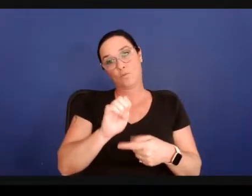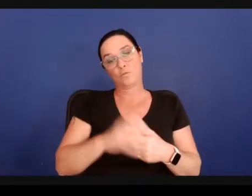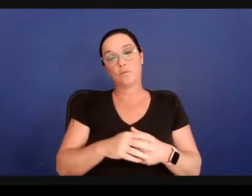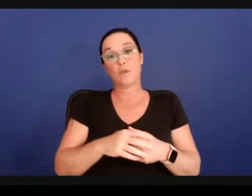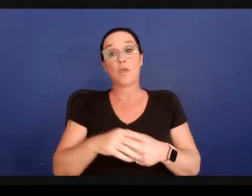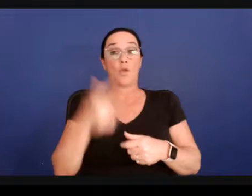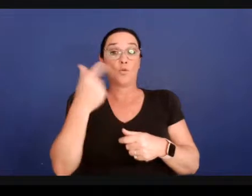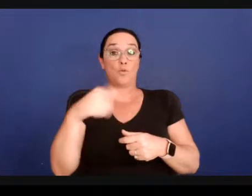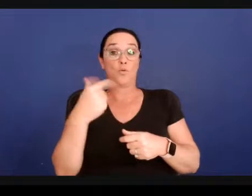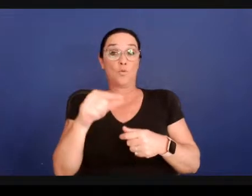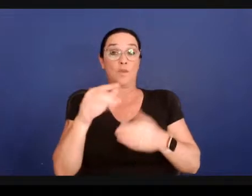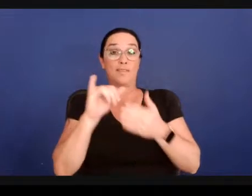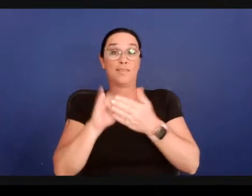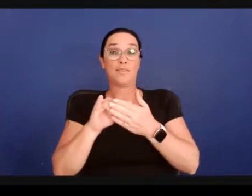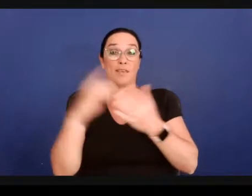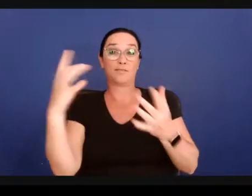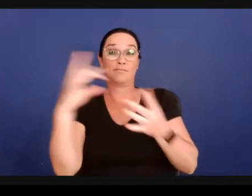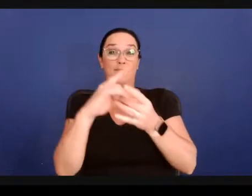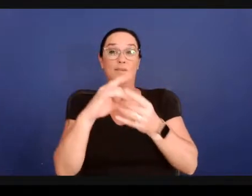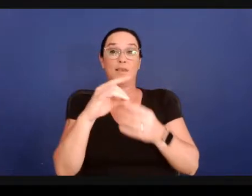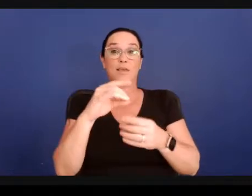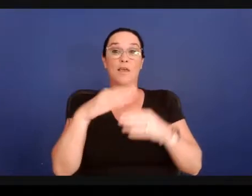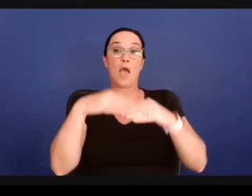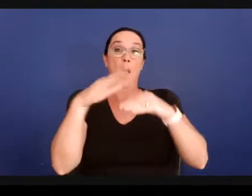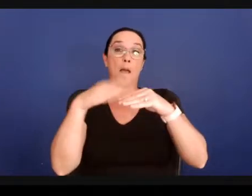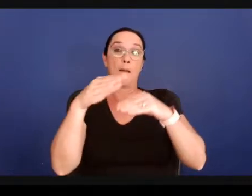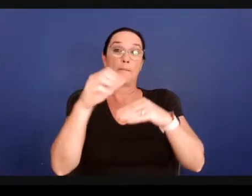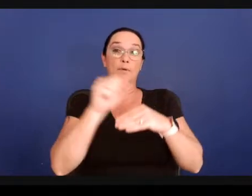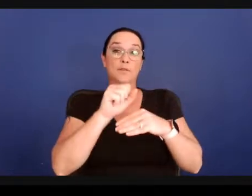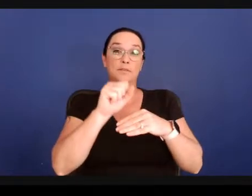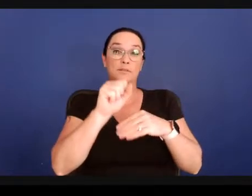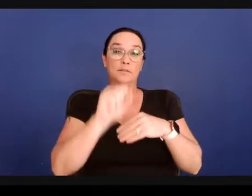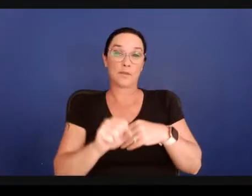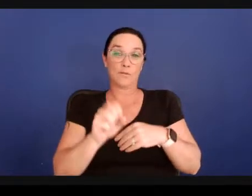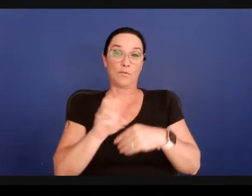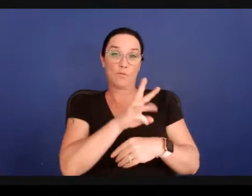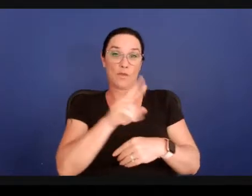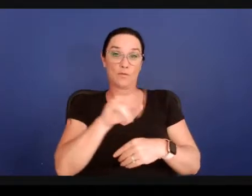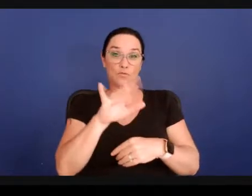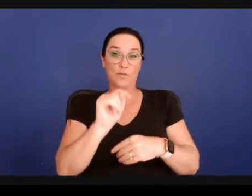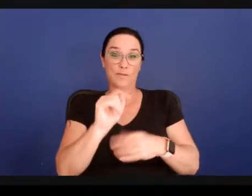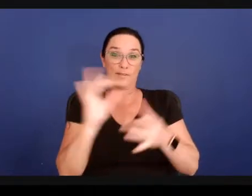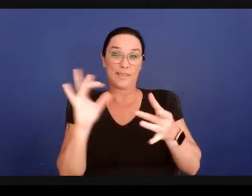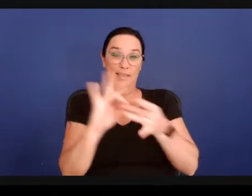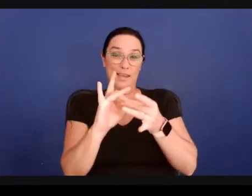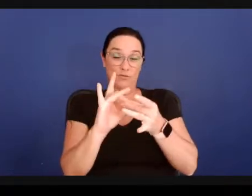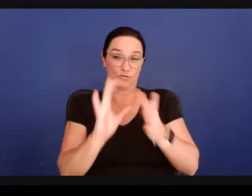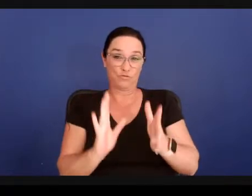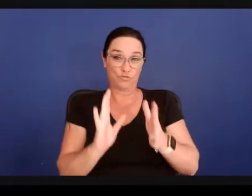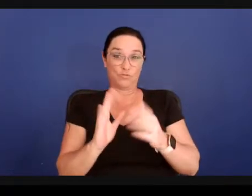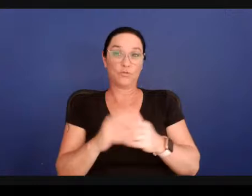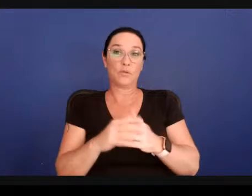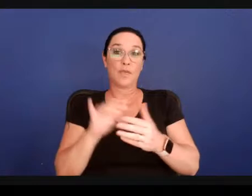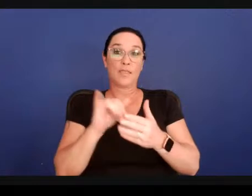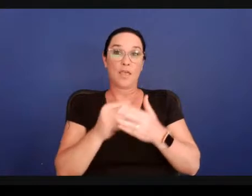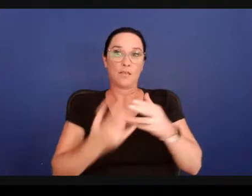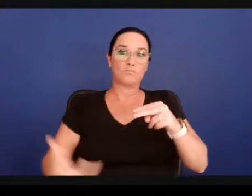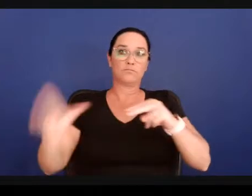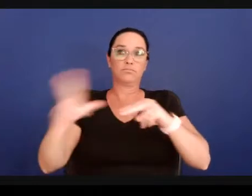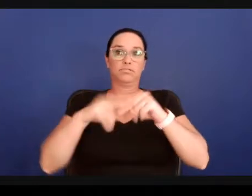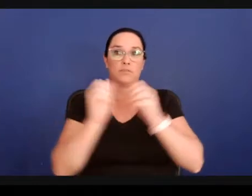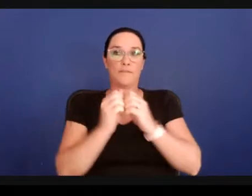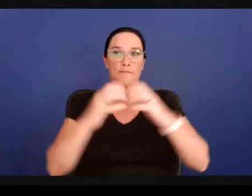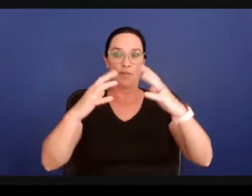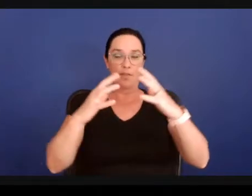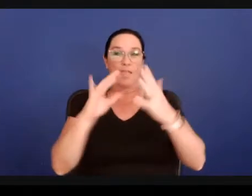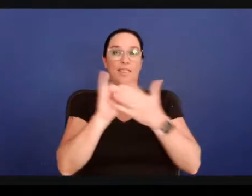that southwest rift, upper southwest rift connector. And here you see that rapid inflation that corresponded with the